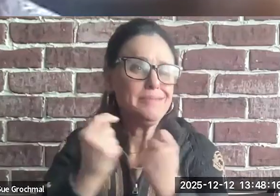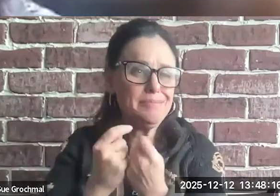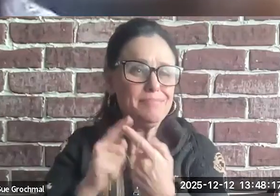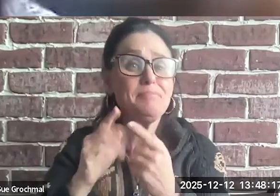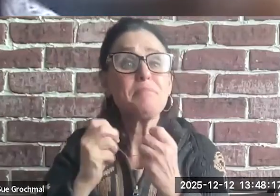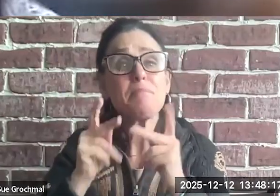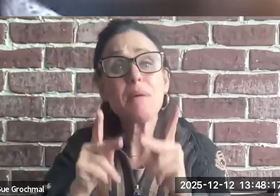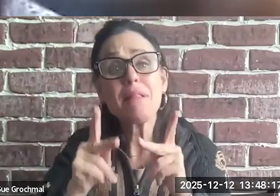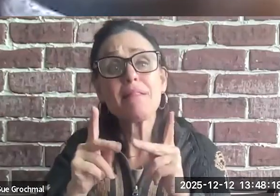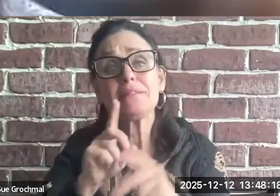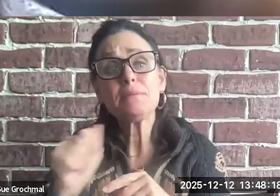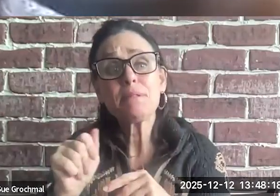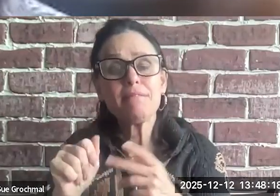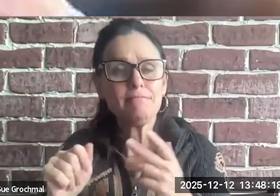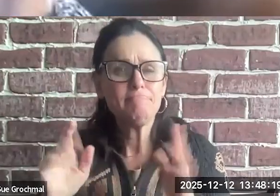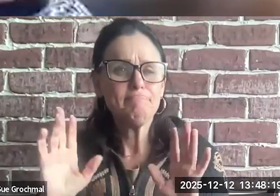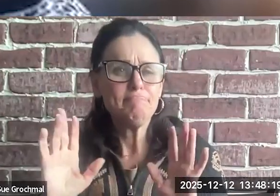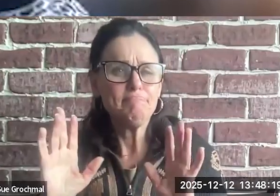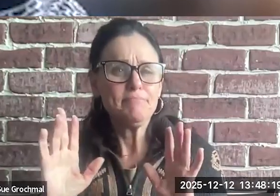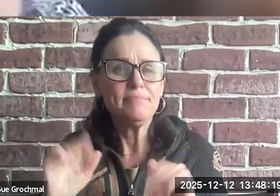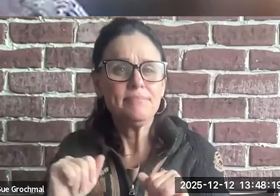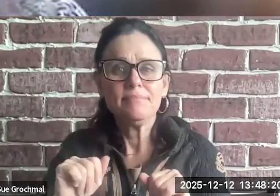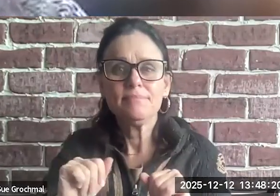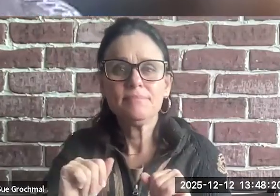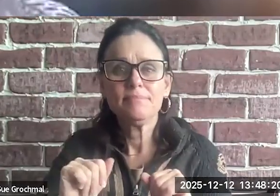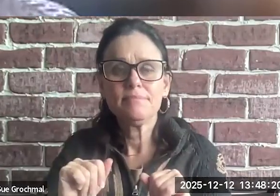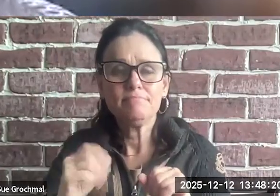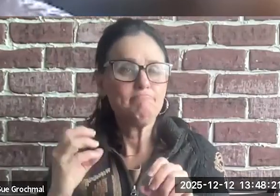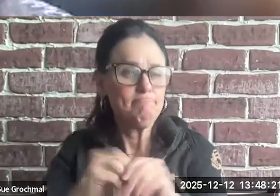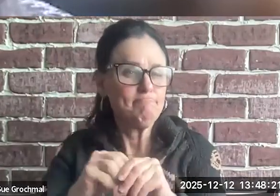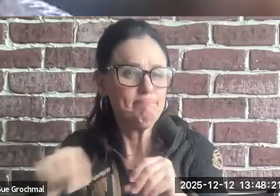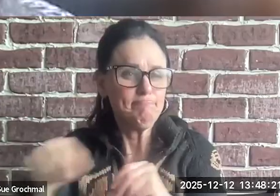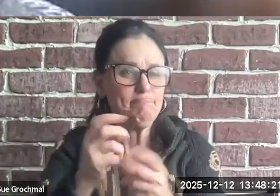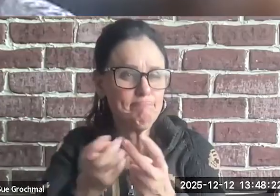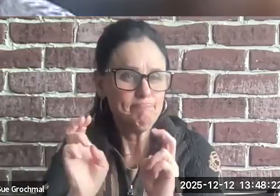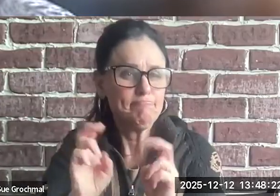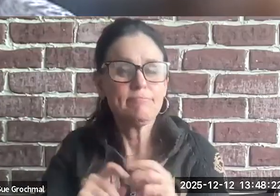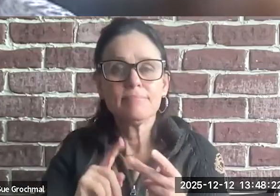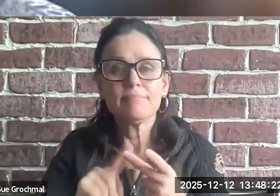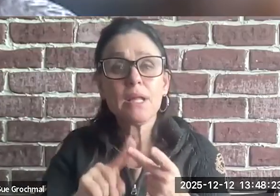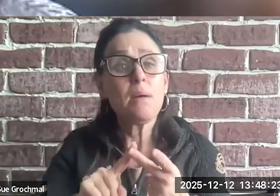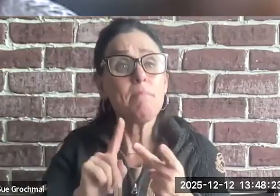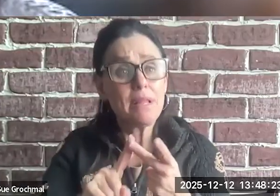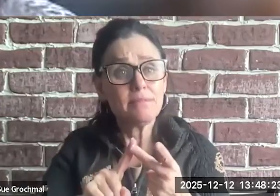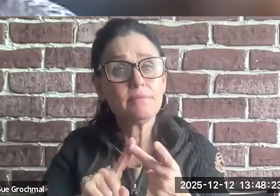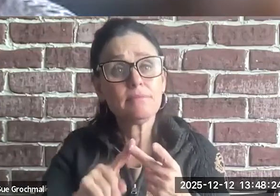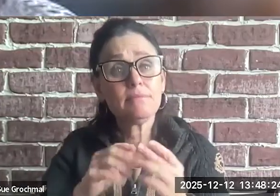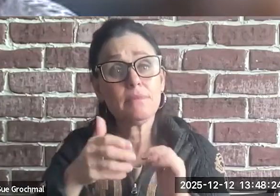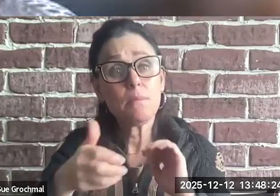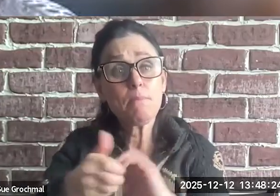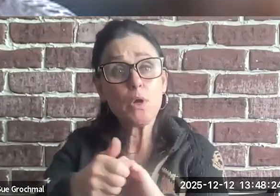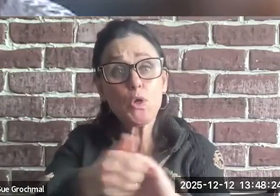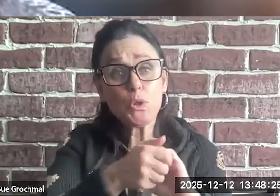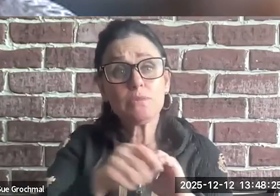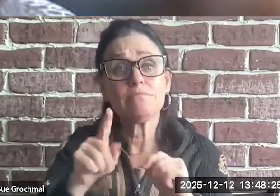with disabilities. So I think that's one component. Another really key component is just making sure that the partners that we're